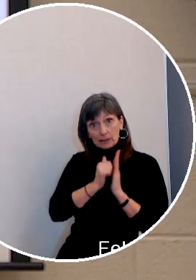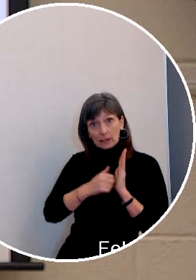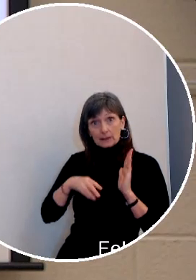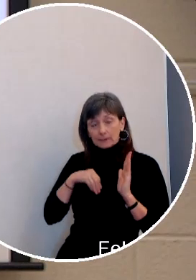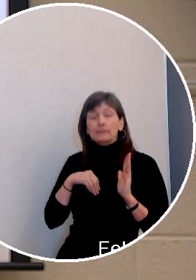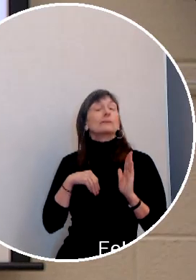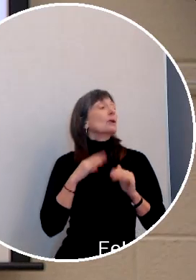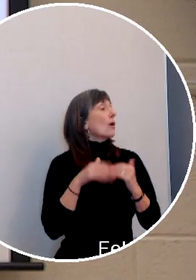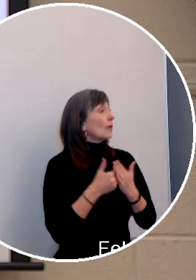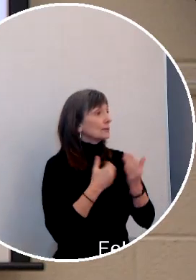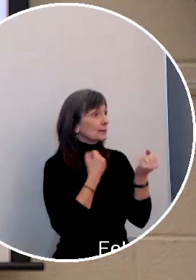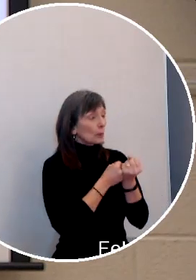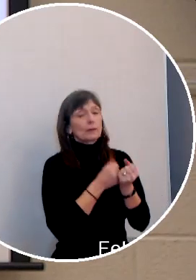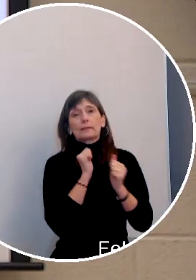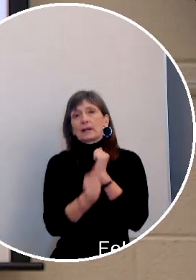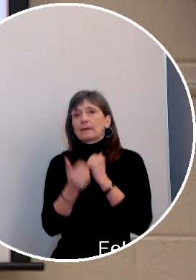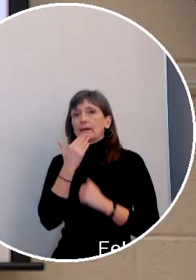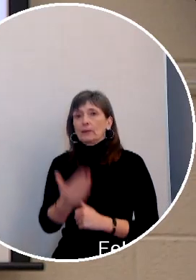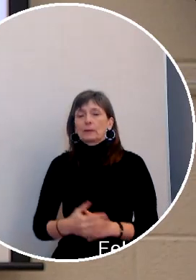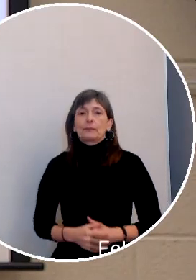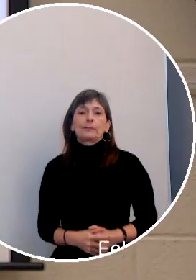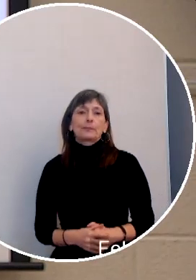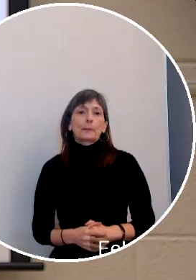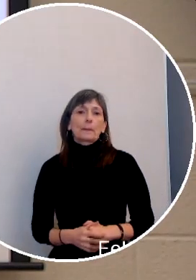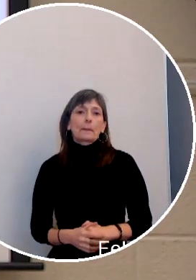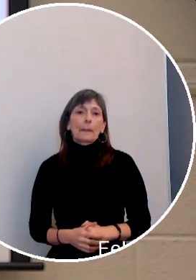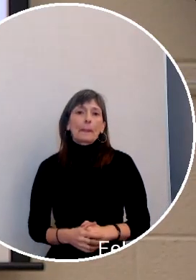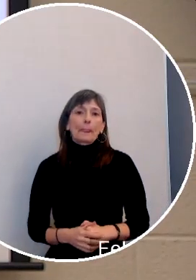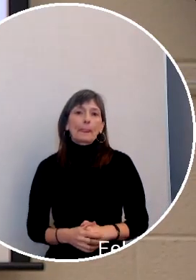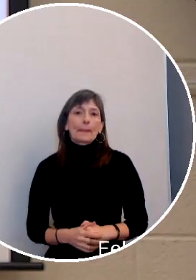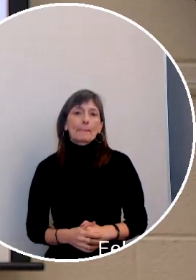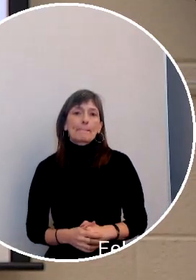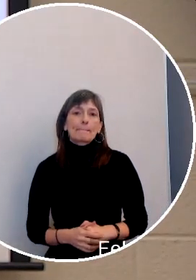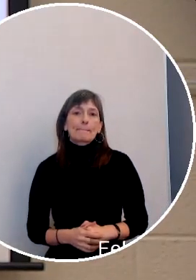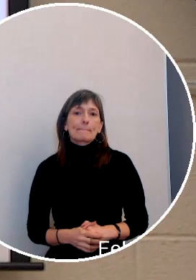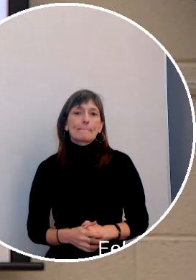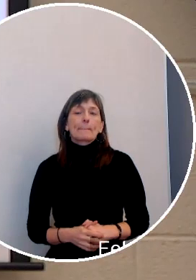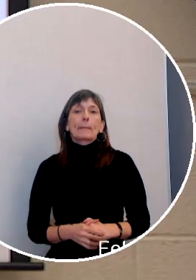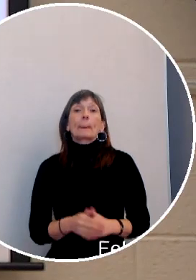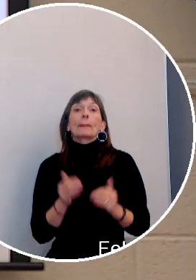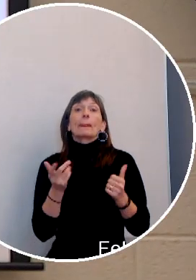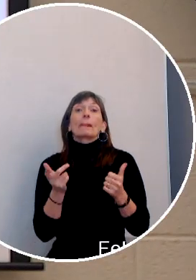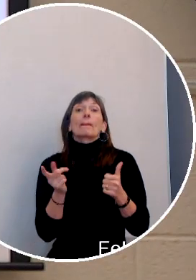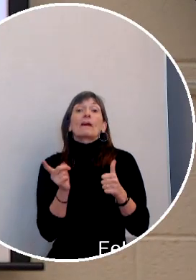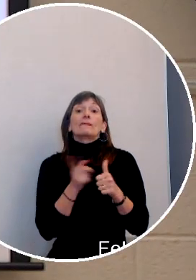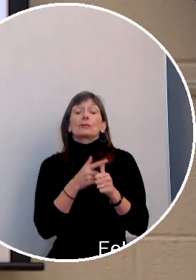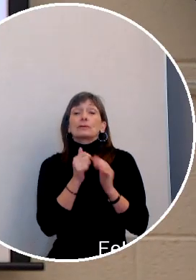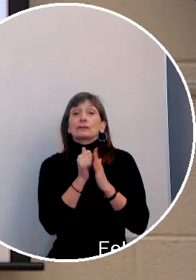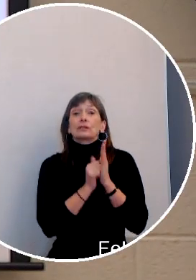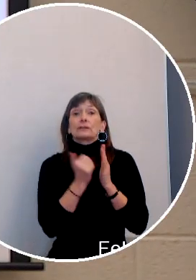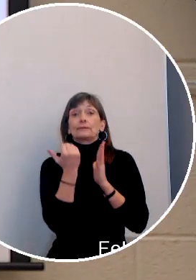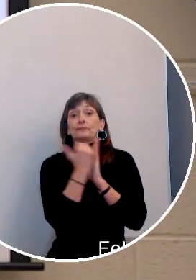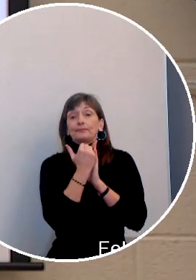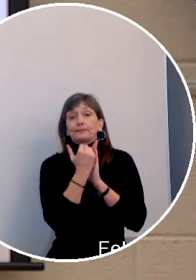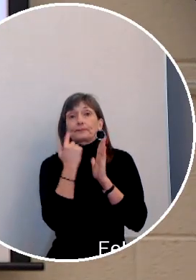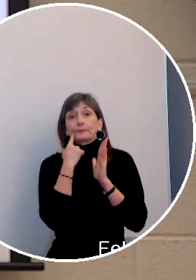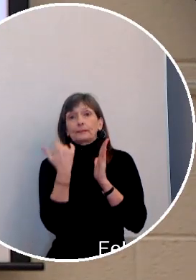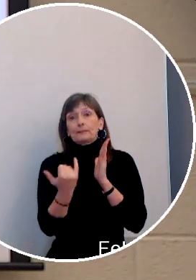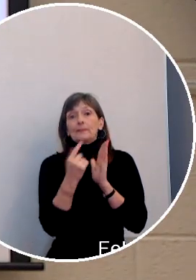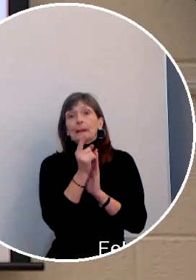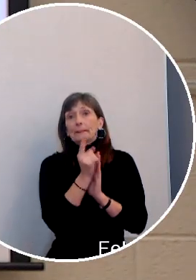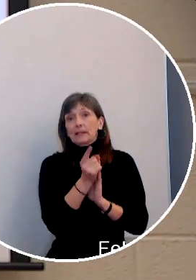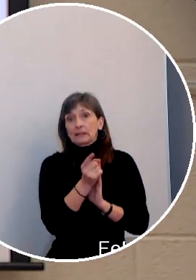favor? Aye. Motion carries. Thank you very much. First item on the agenda is under the